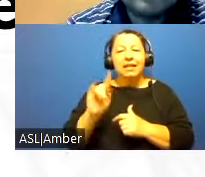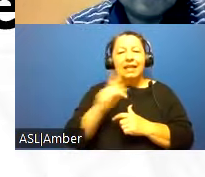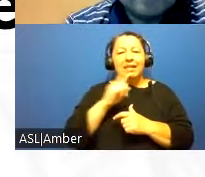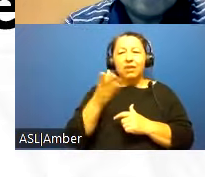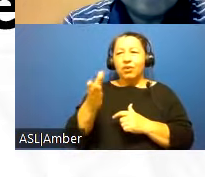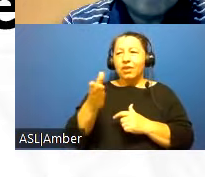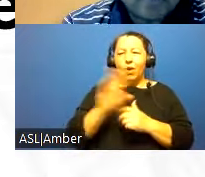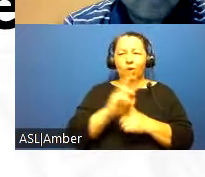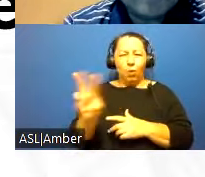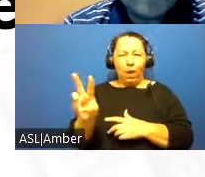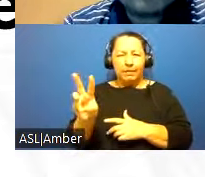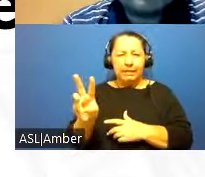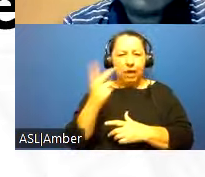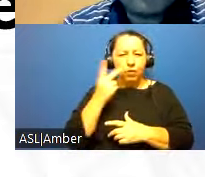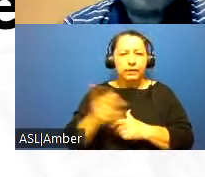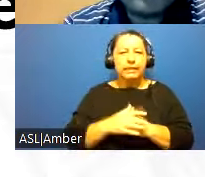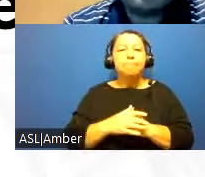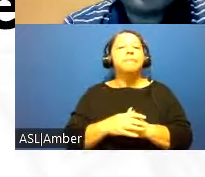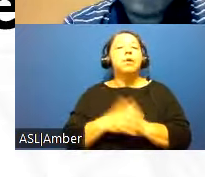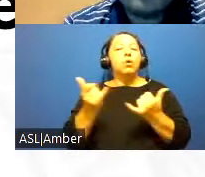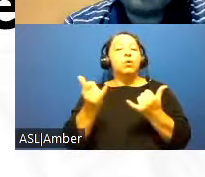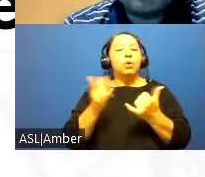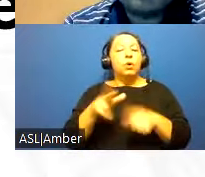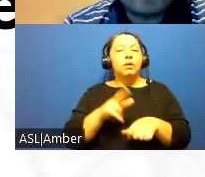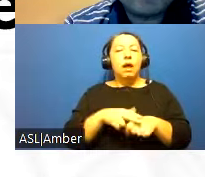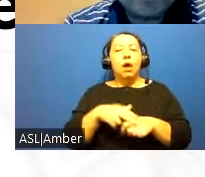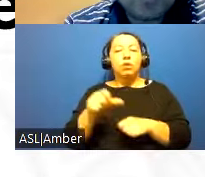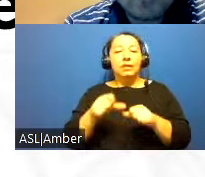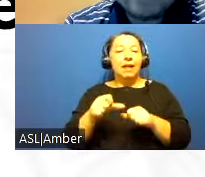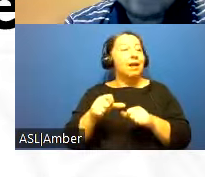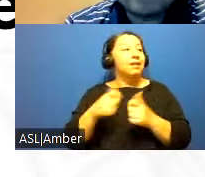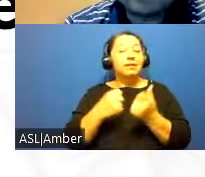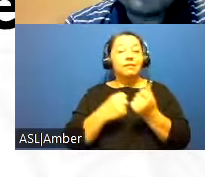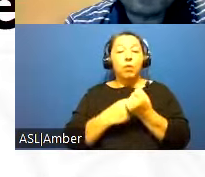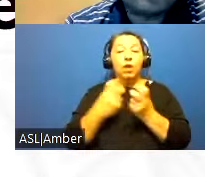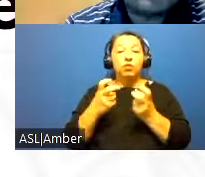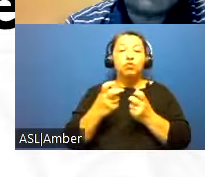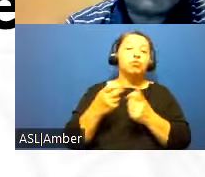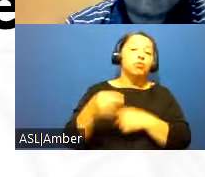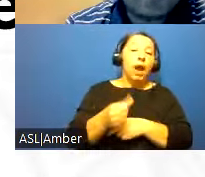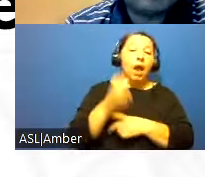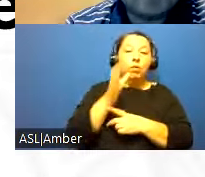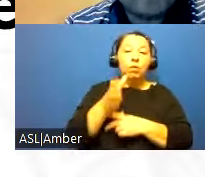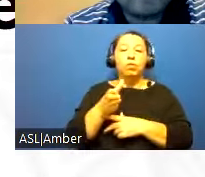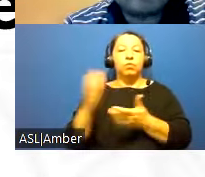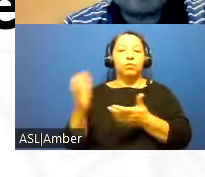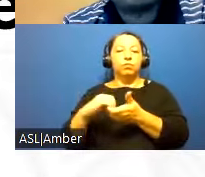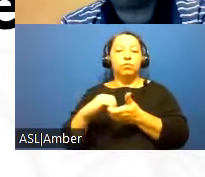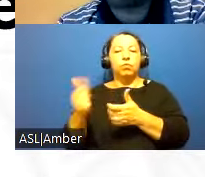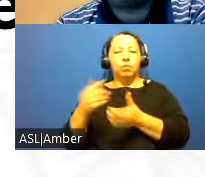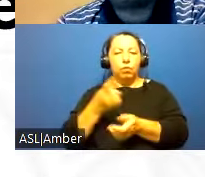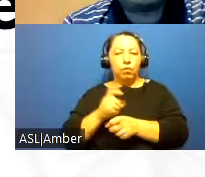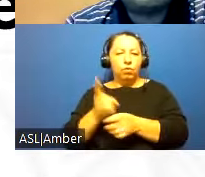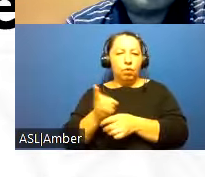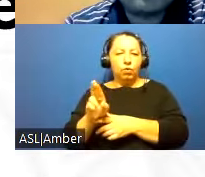website. Her current National Science Foundation grant with Dr. E. Corey Sills will support the excavation of multiple buildings at